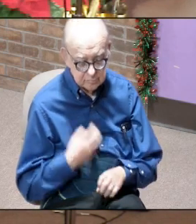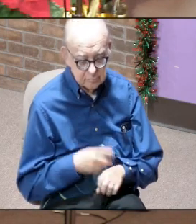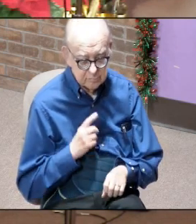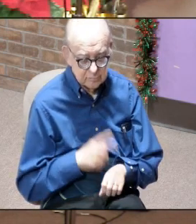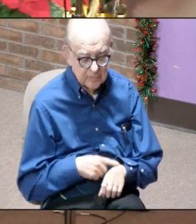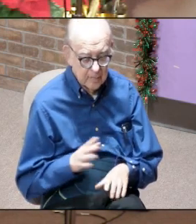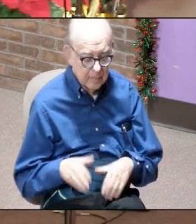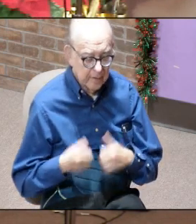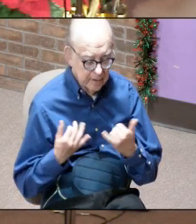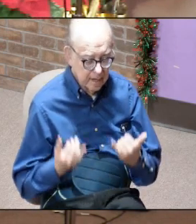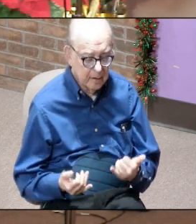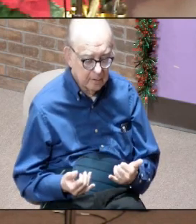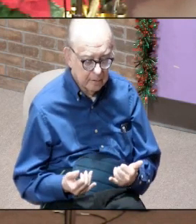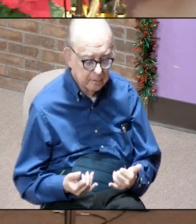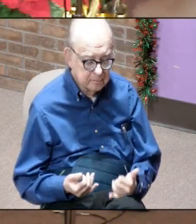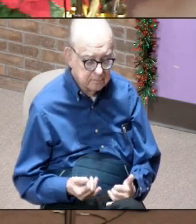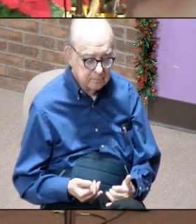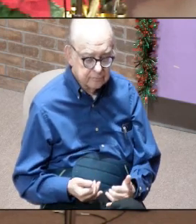living now?